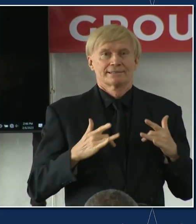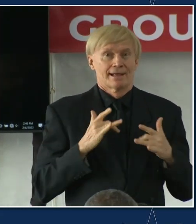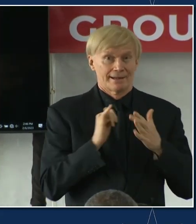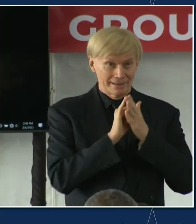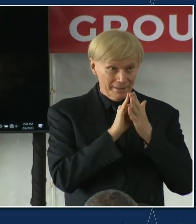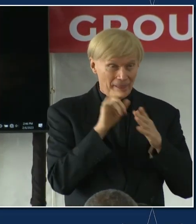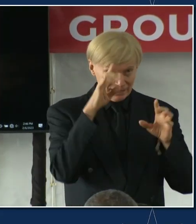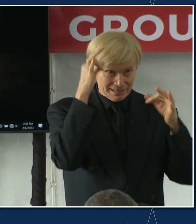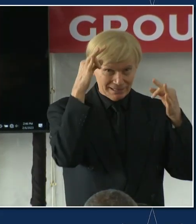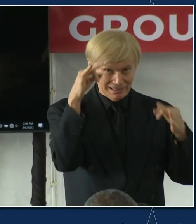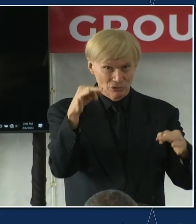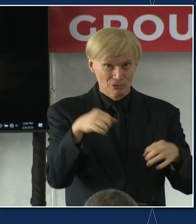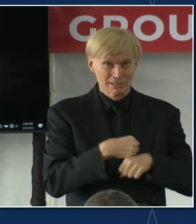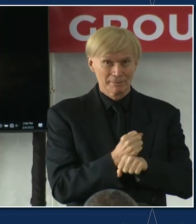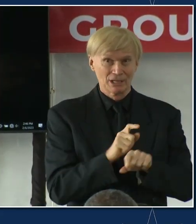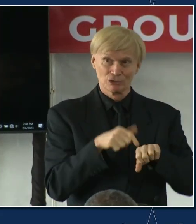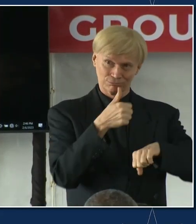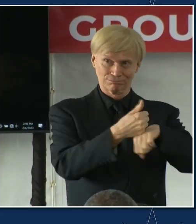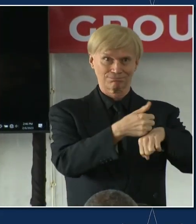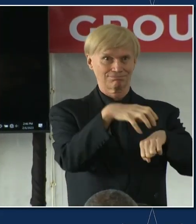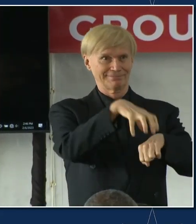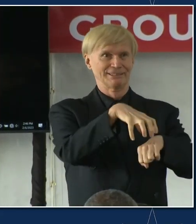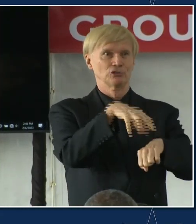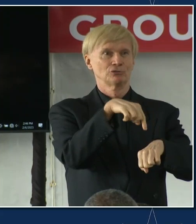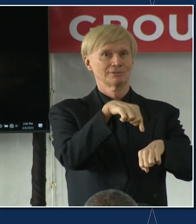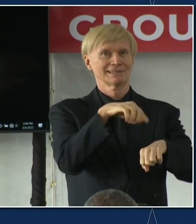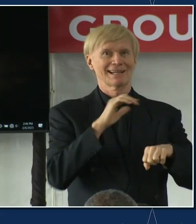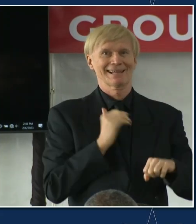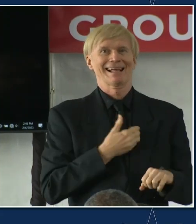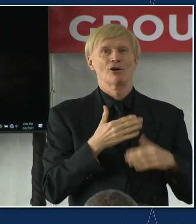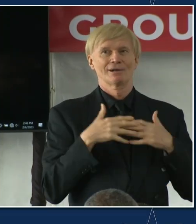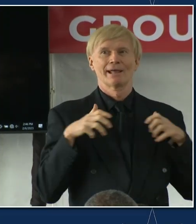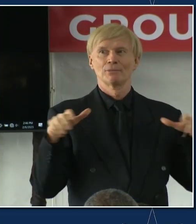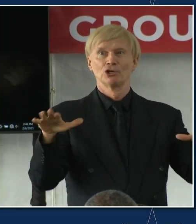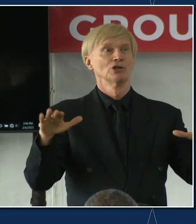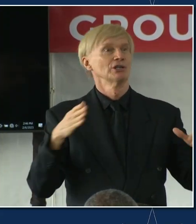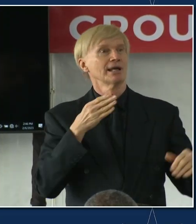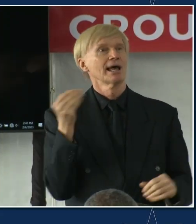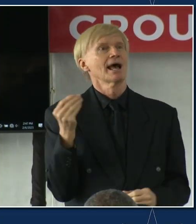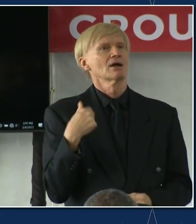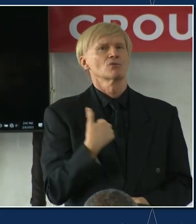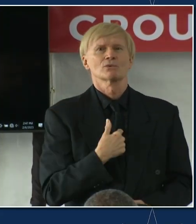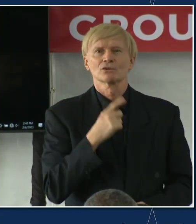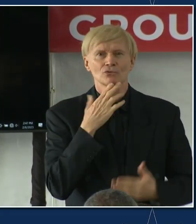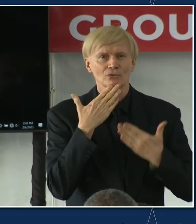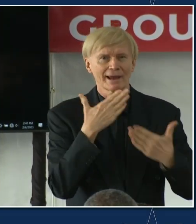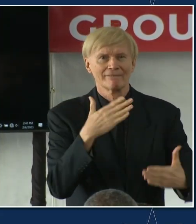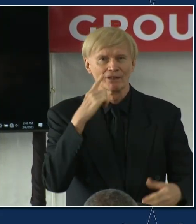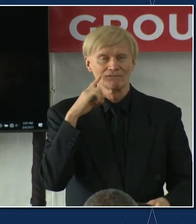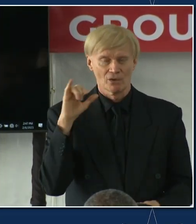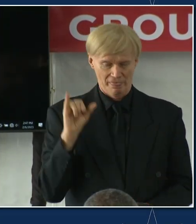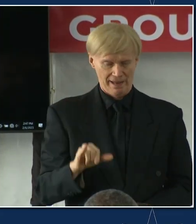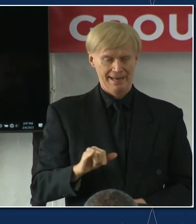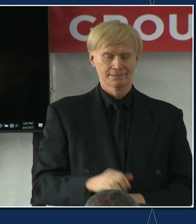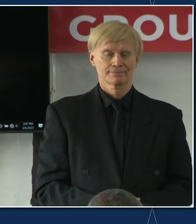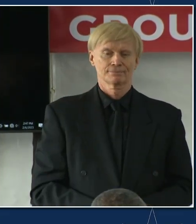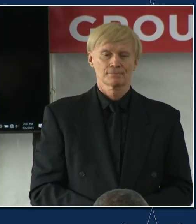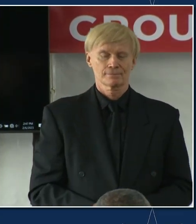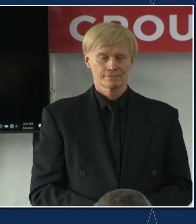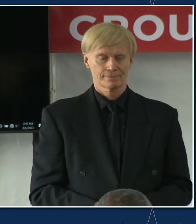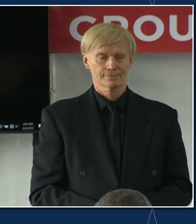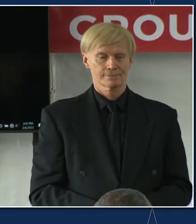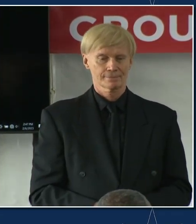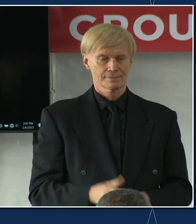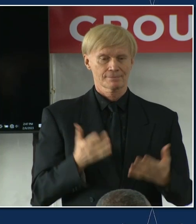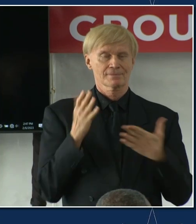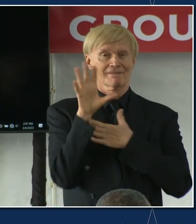was made to put this project here in our neighborhood, and we are grateful for that. Bringing a